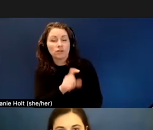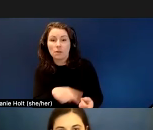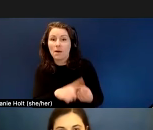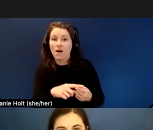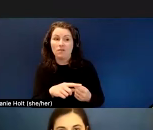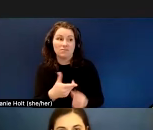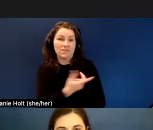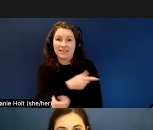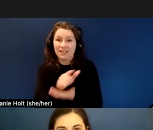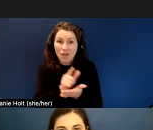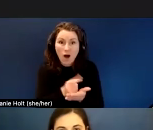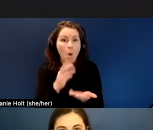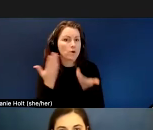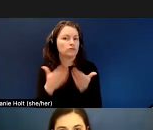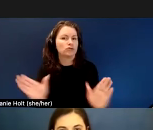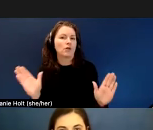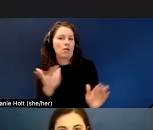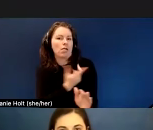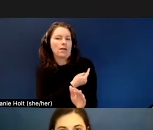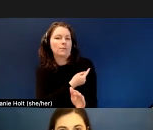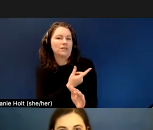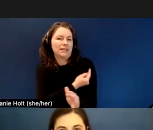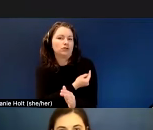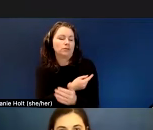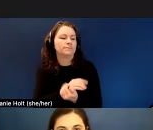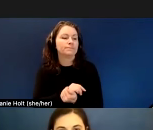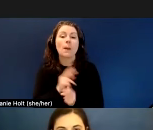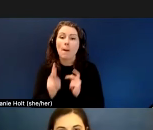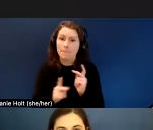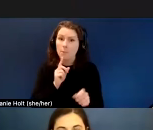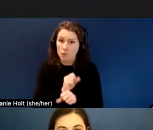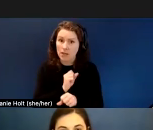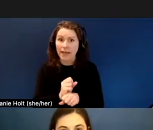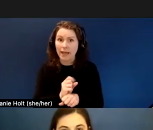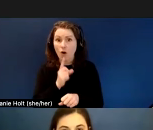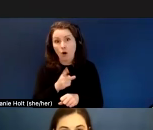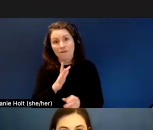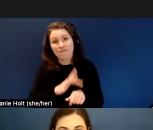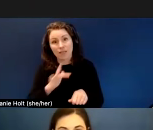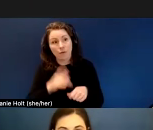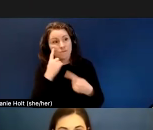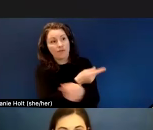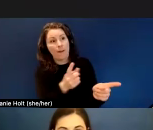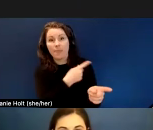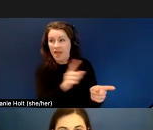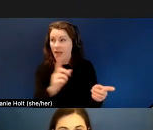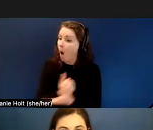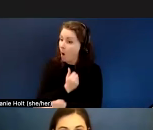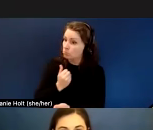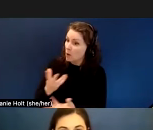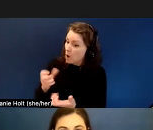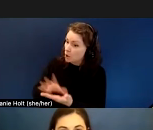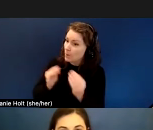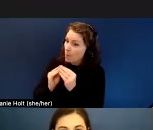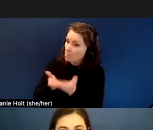about immunization in general. And folks really do avail themselves of those resources. We